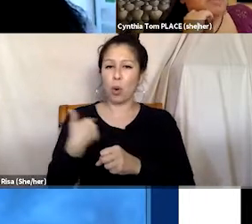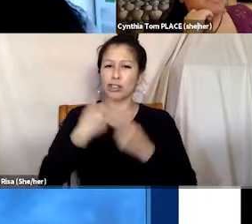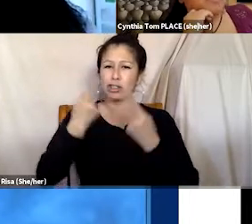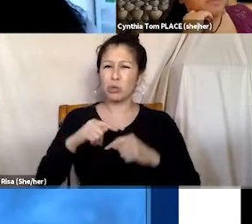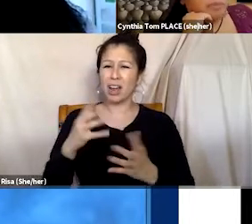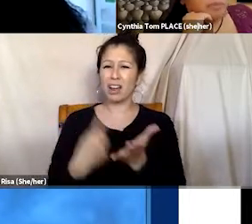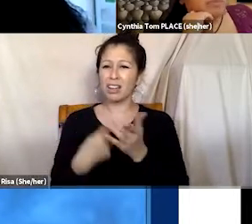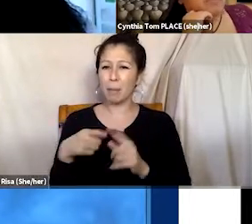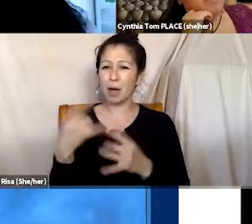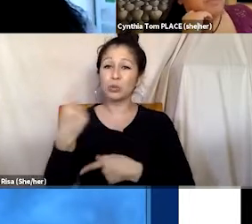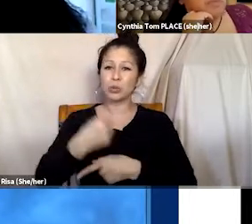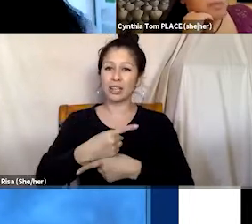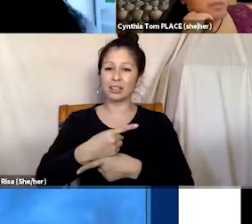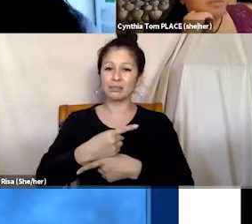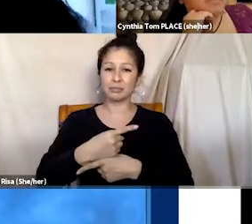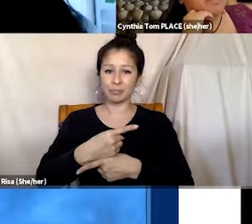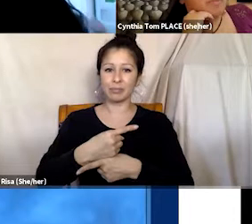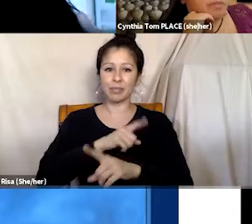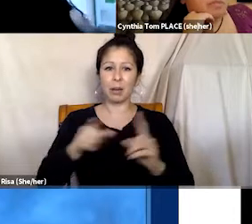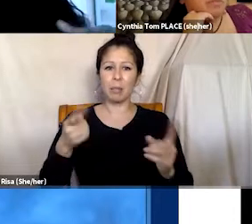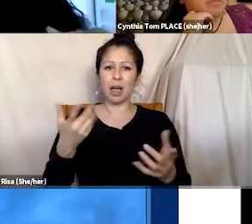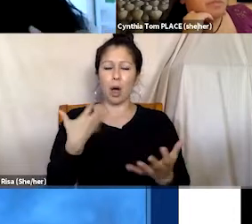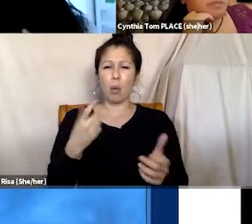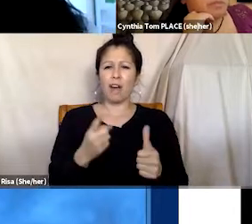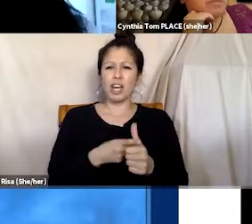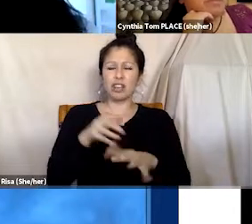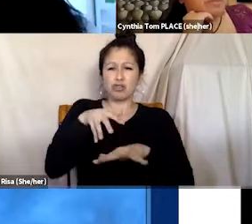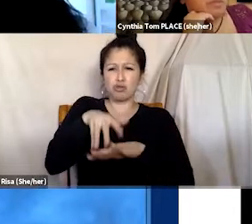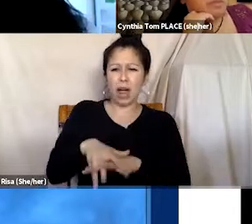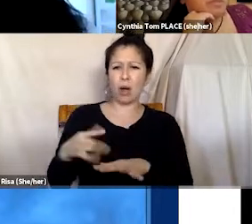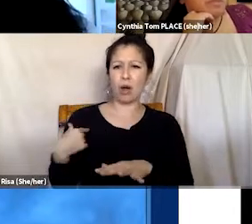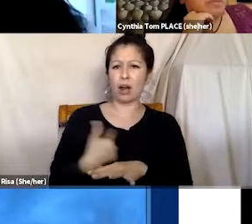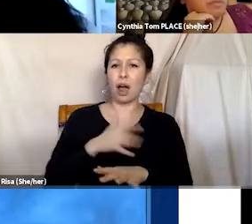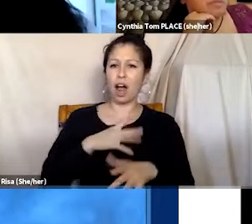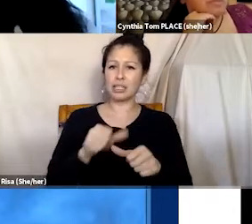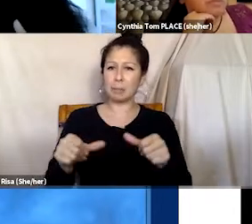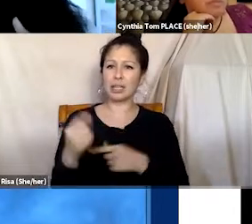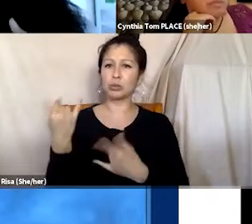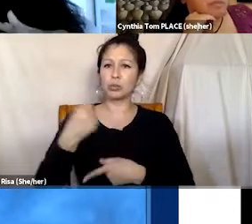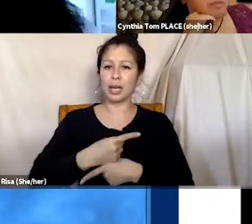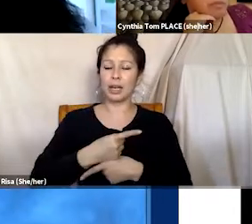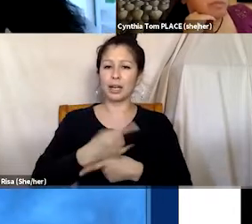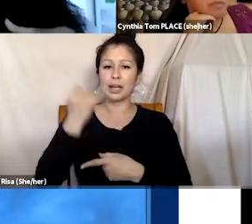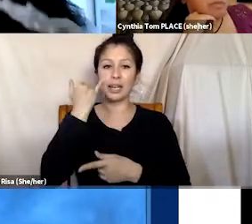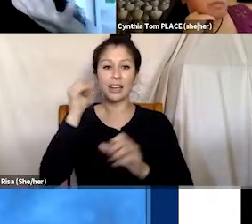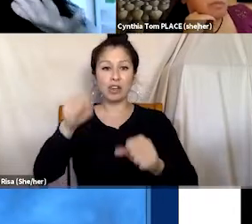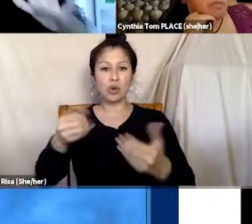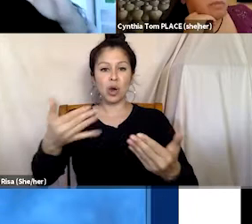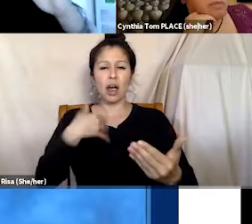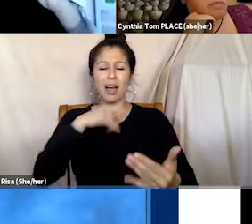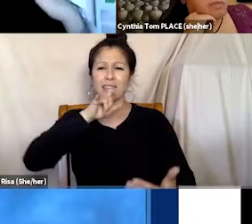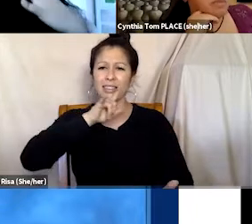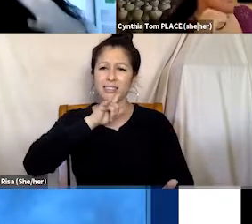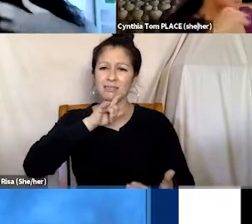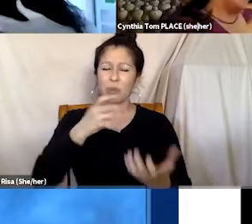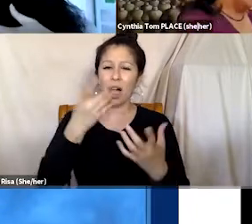to talk about today. But I want to first ground us in our space today. If you can, I'd love you all to